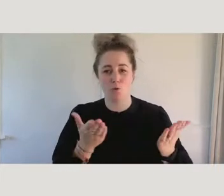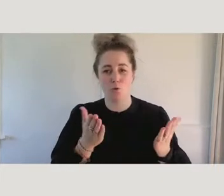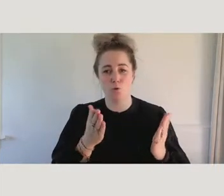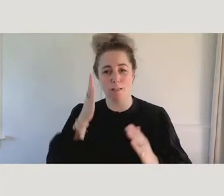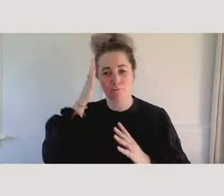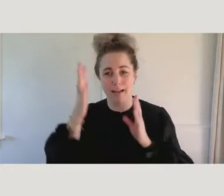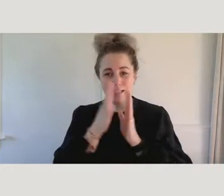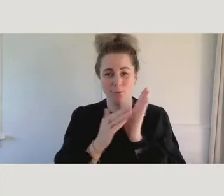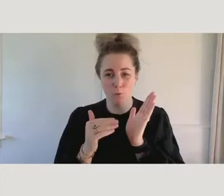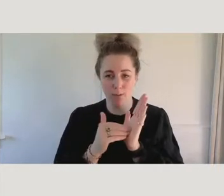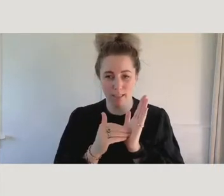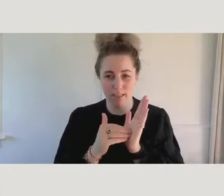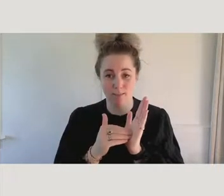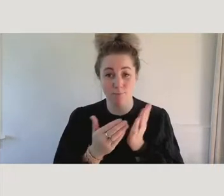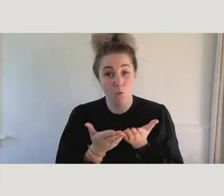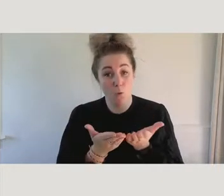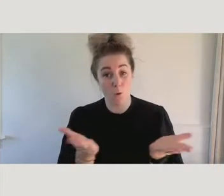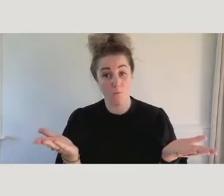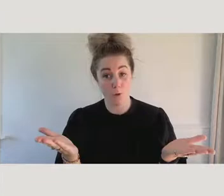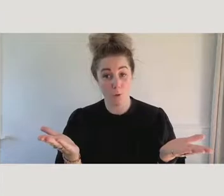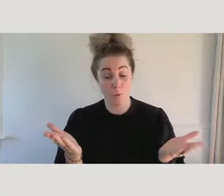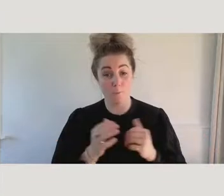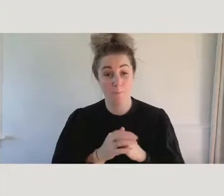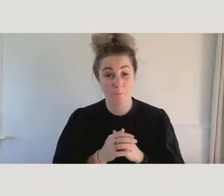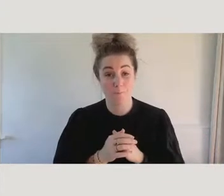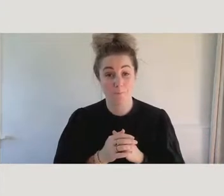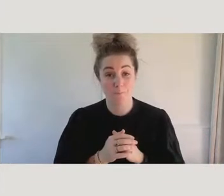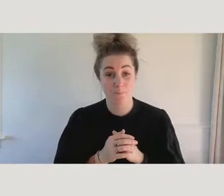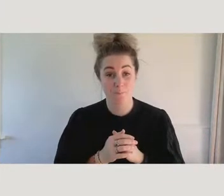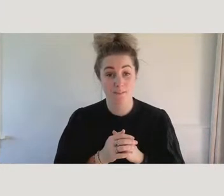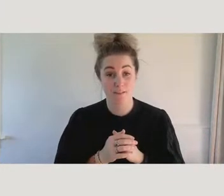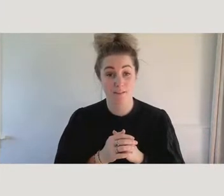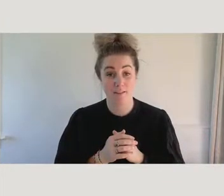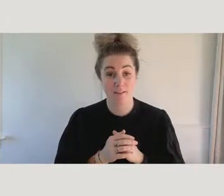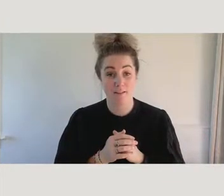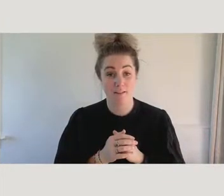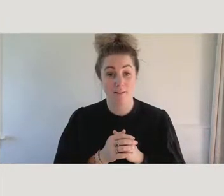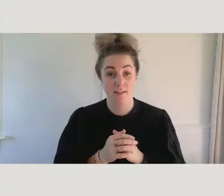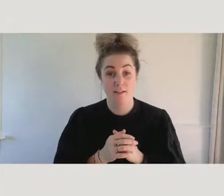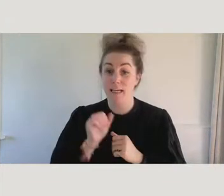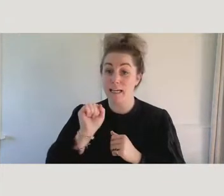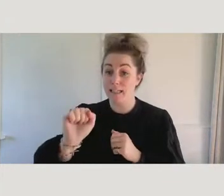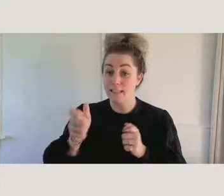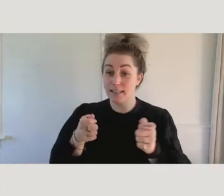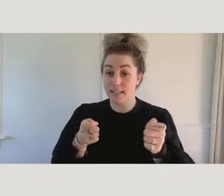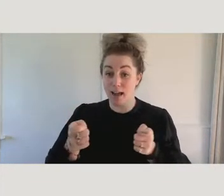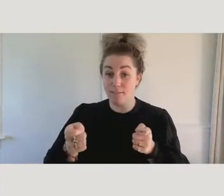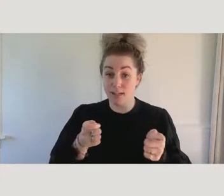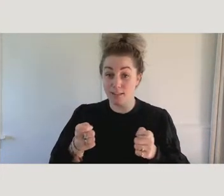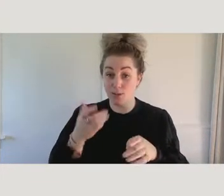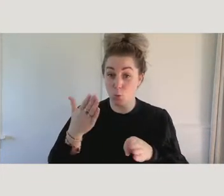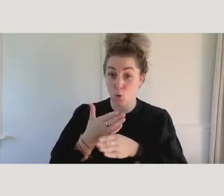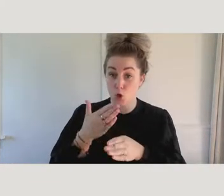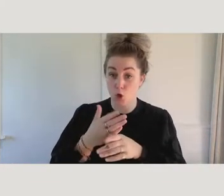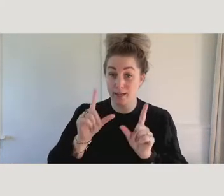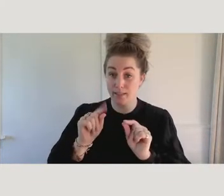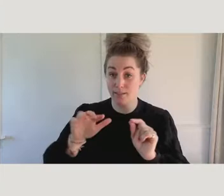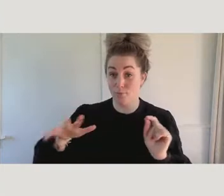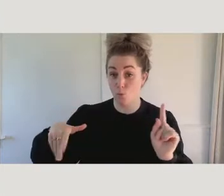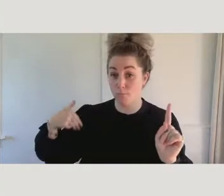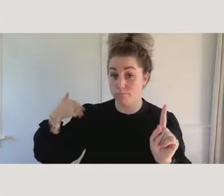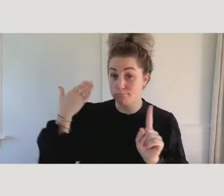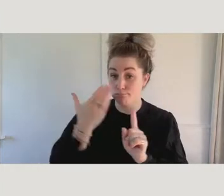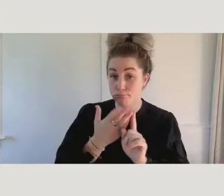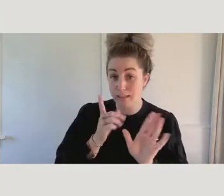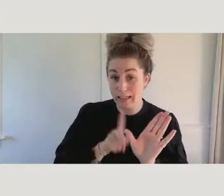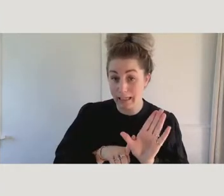New Zealand and to everybody um I think in terms of his governance work that he did over the many years